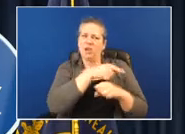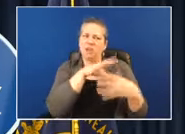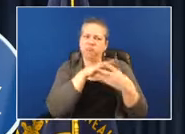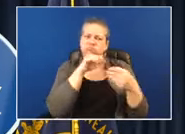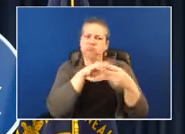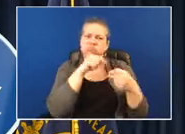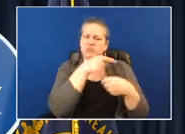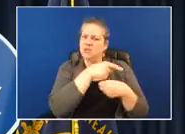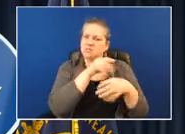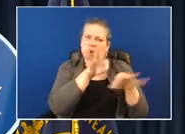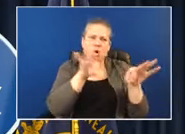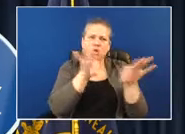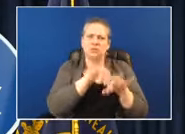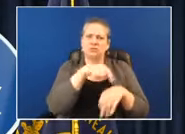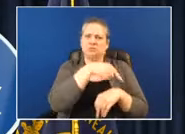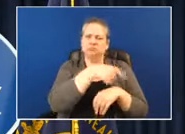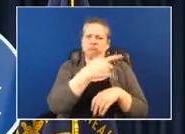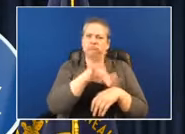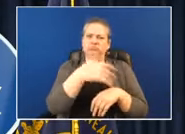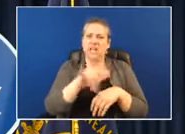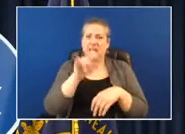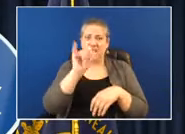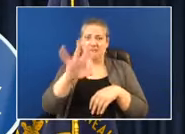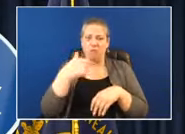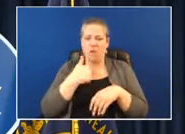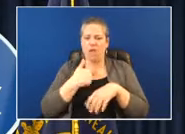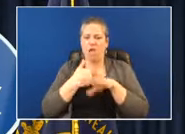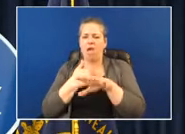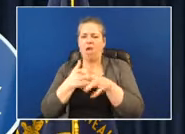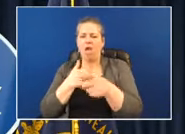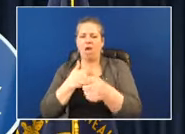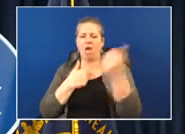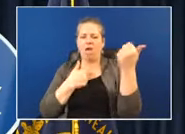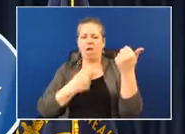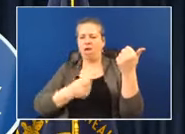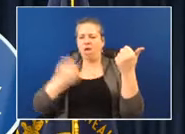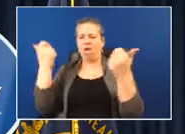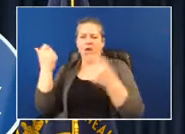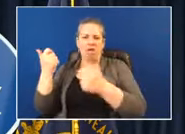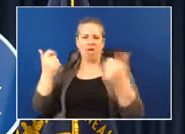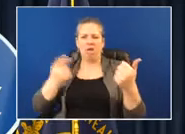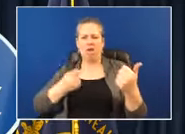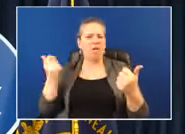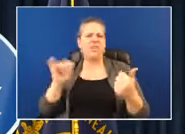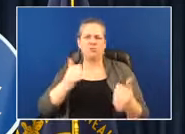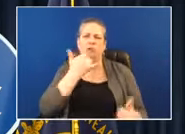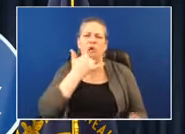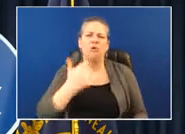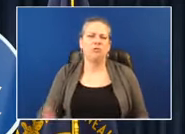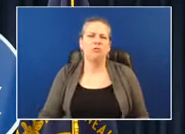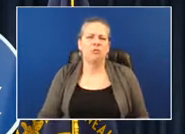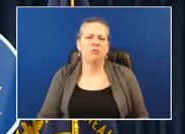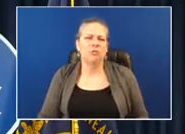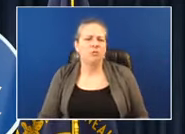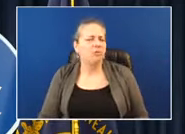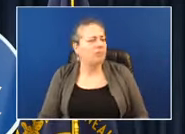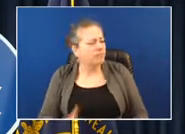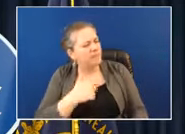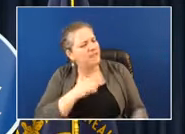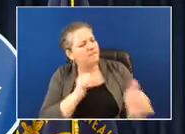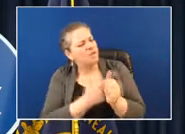speeches, certainly putting a political one ahead of it's wrong. I have a follow-up too, if I could. Along the same